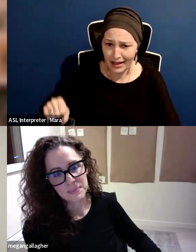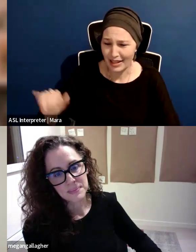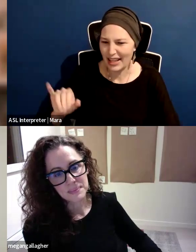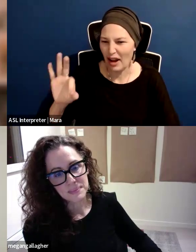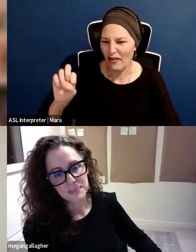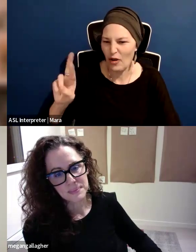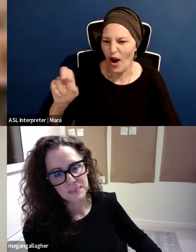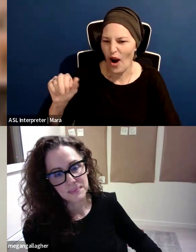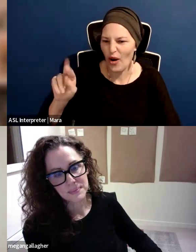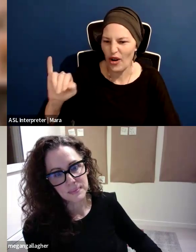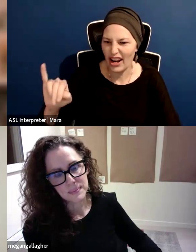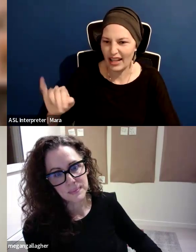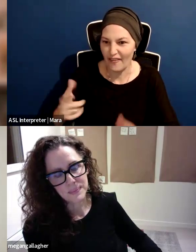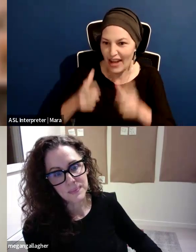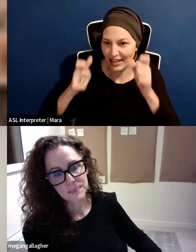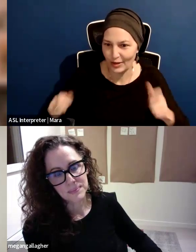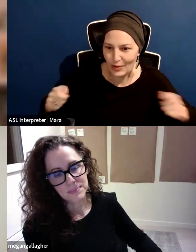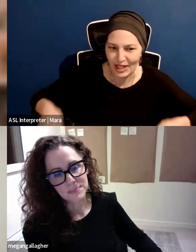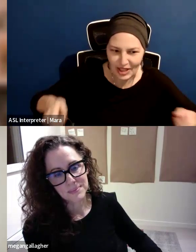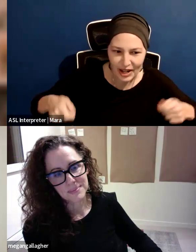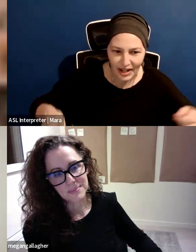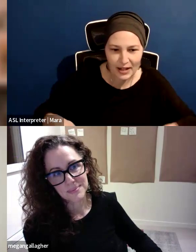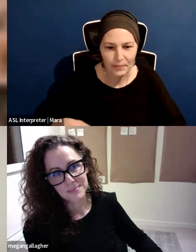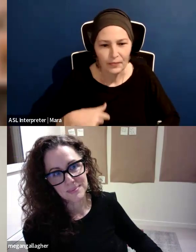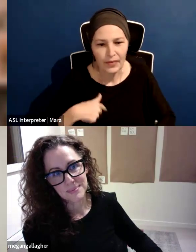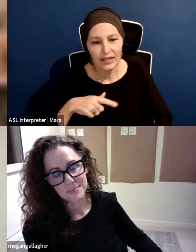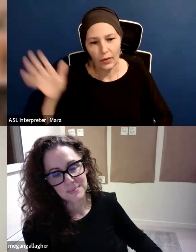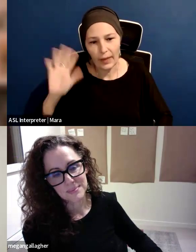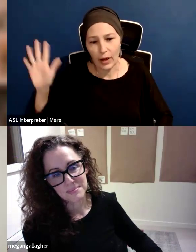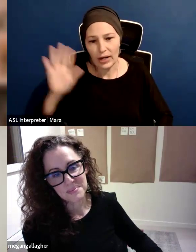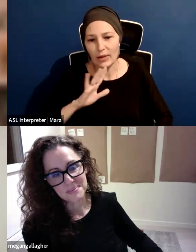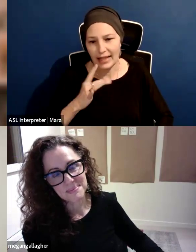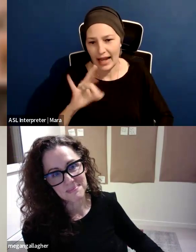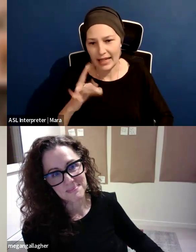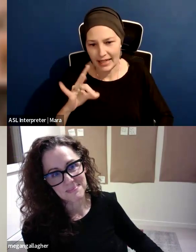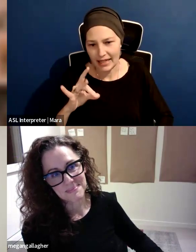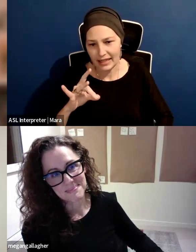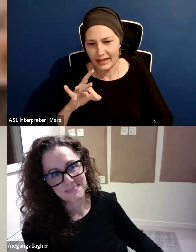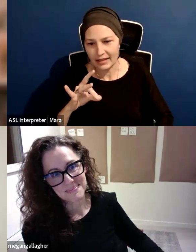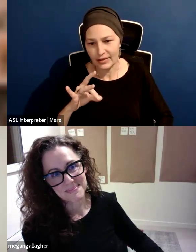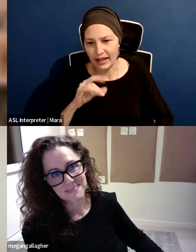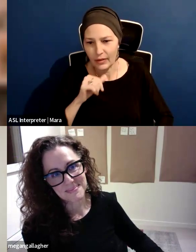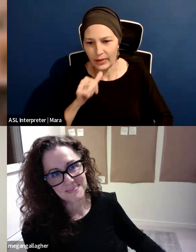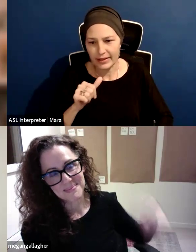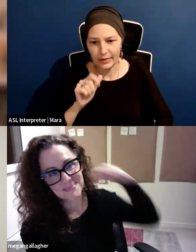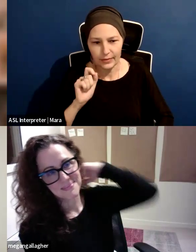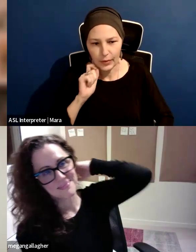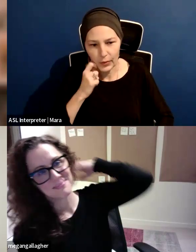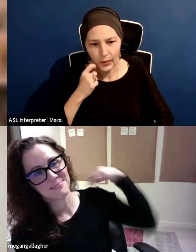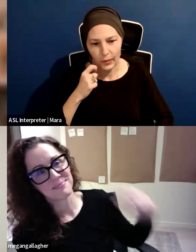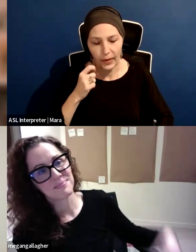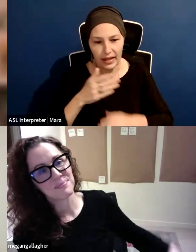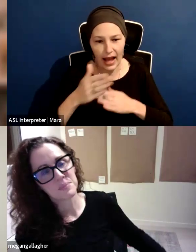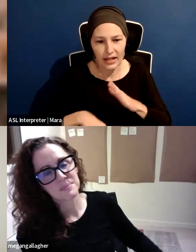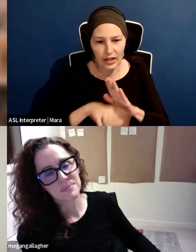said, I've organized to have the chair sent to you in London and for you to have the chair. And I